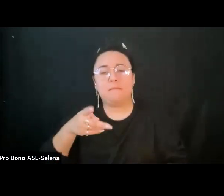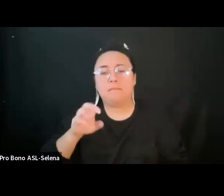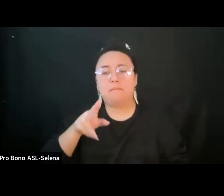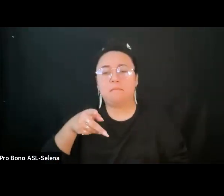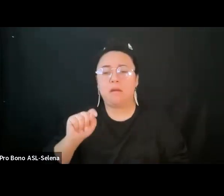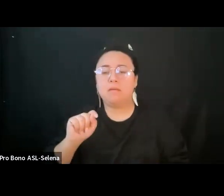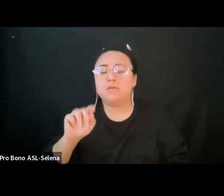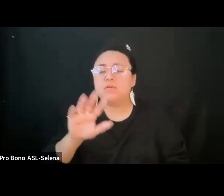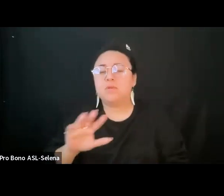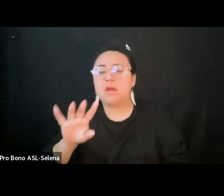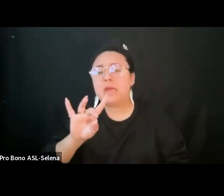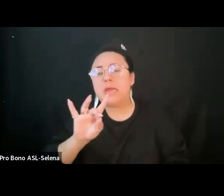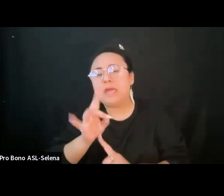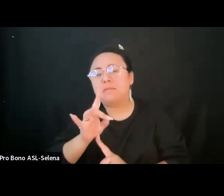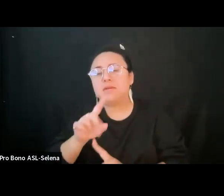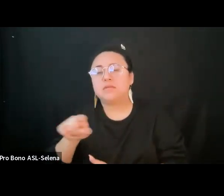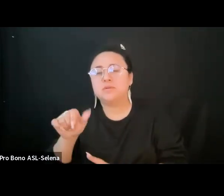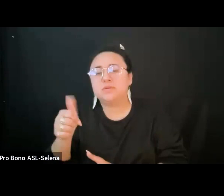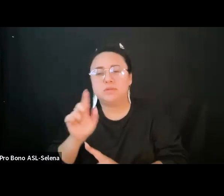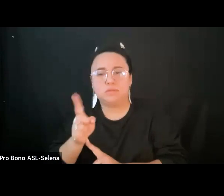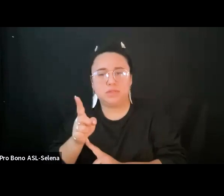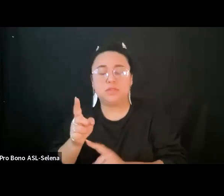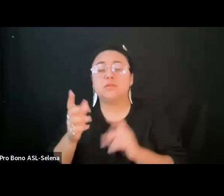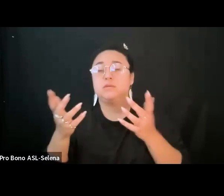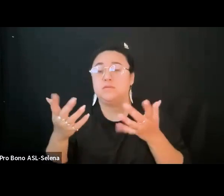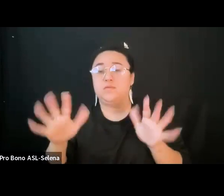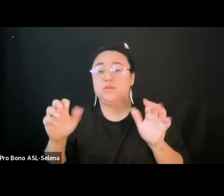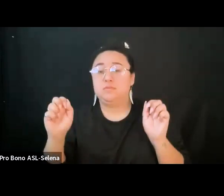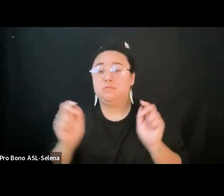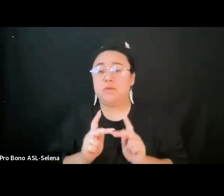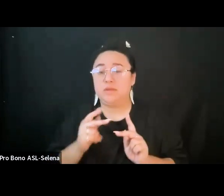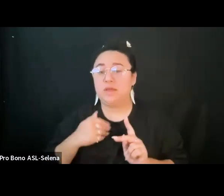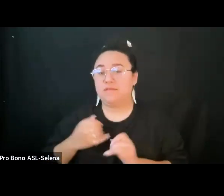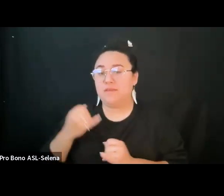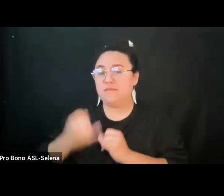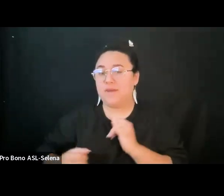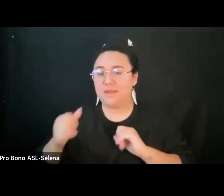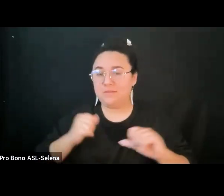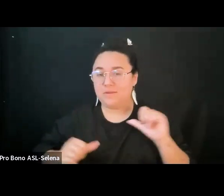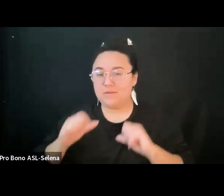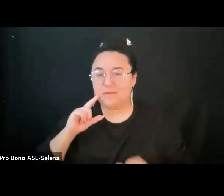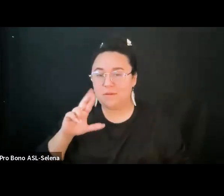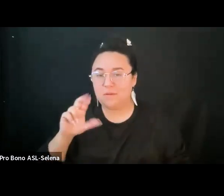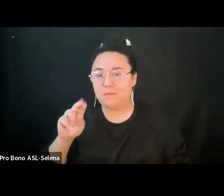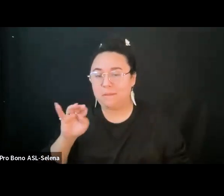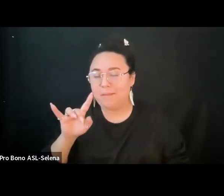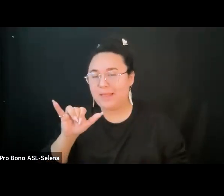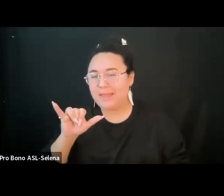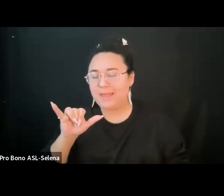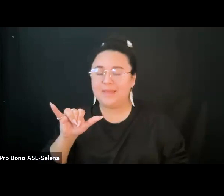have about 8 or 10 minutes or so in those, and then we'll come back and we've got another final performance from Ron Blakely. Can't wait to see